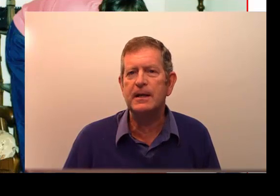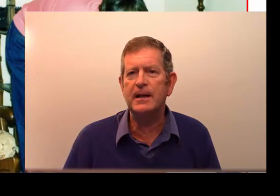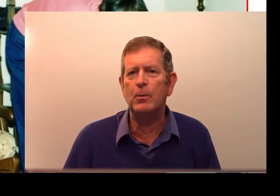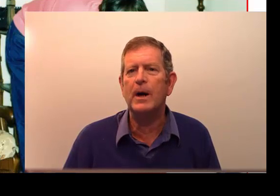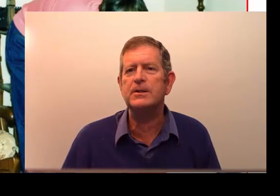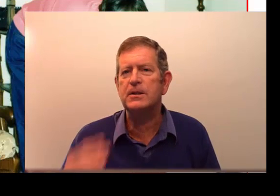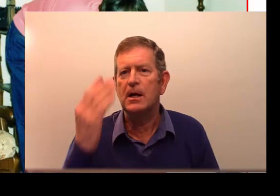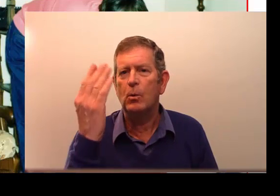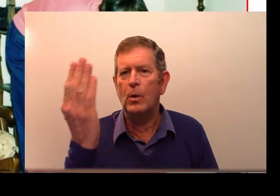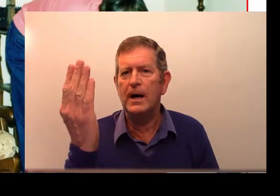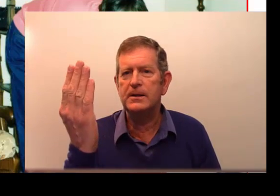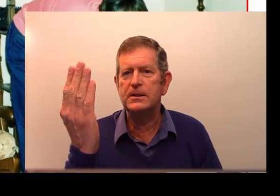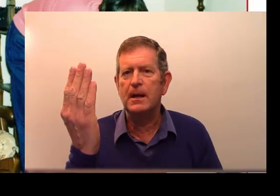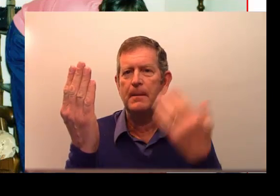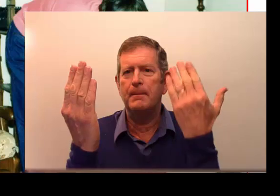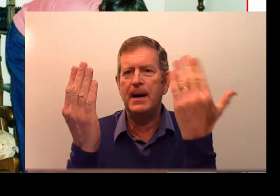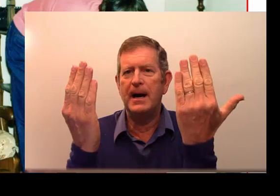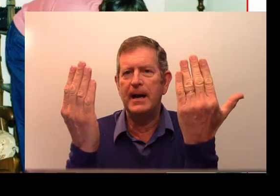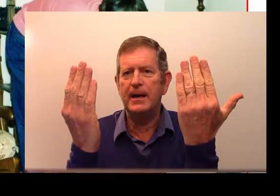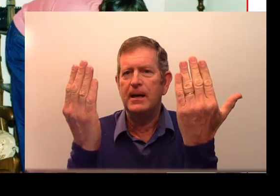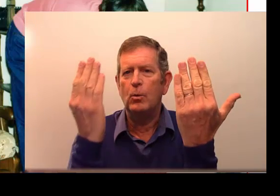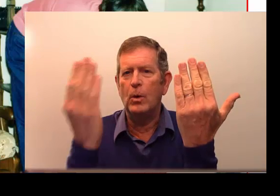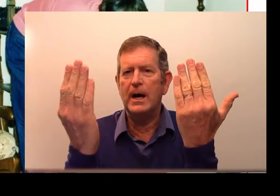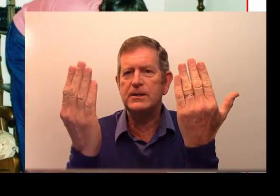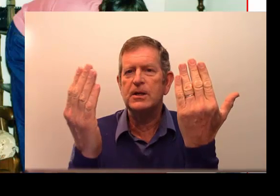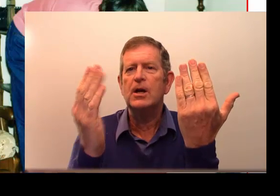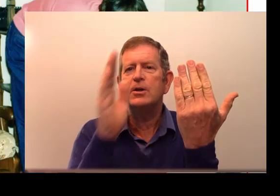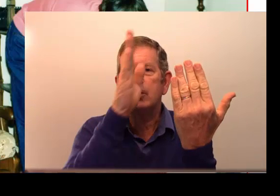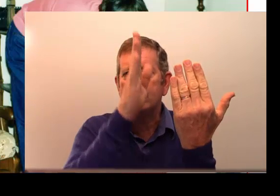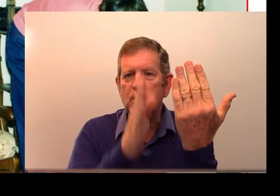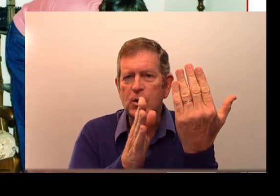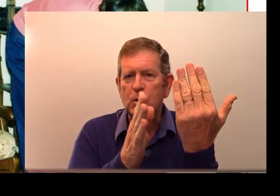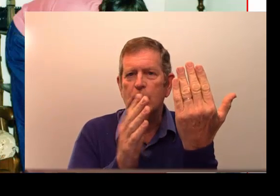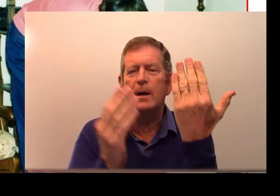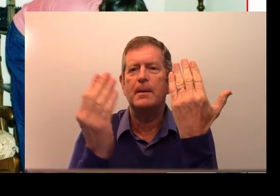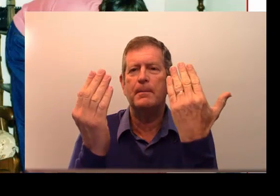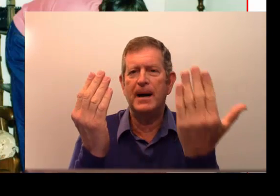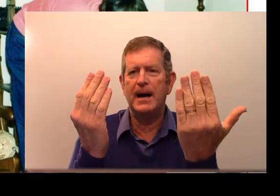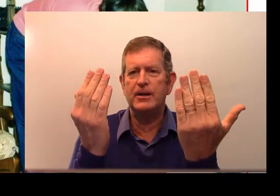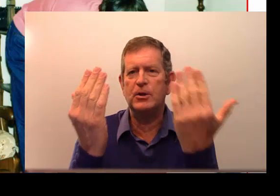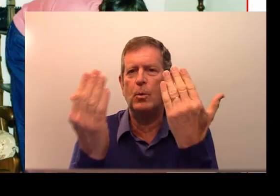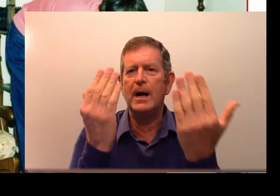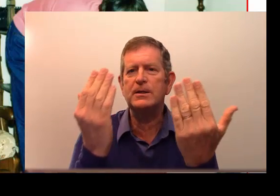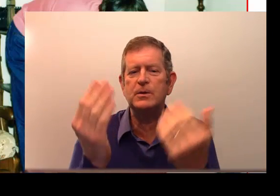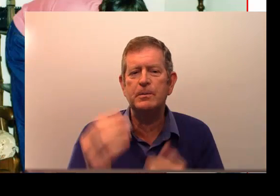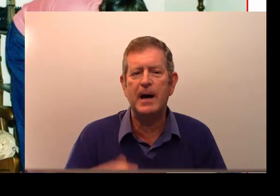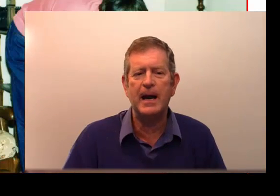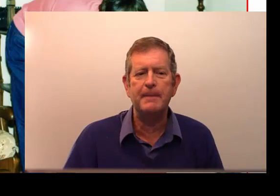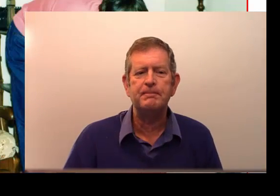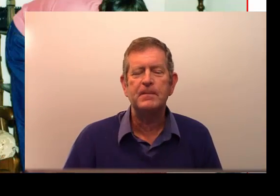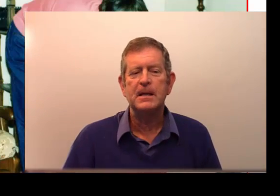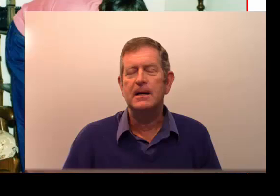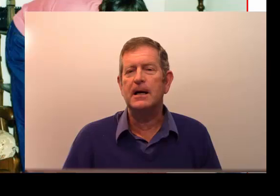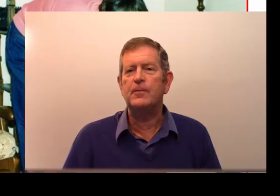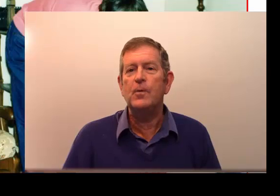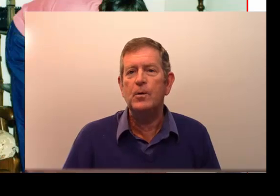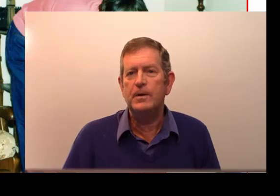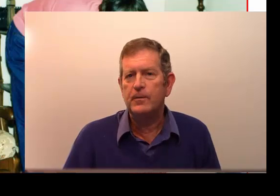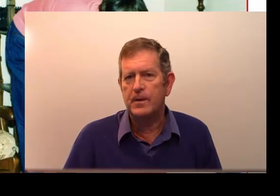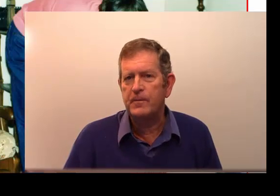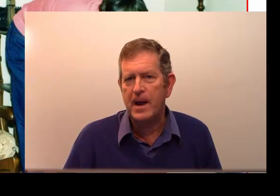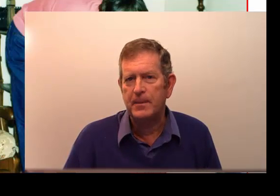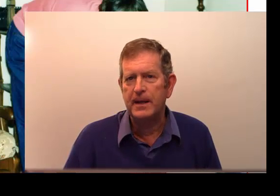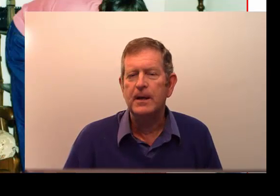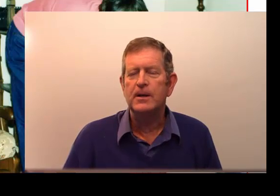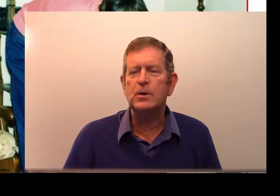buy. Notice that again. Wants, buy. Wants to buy. She wants to buy